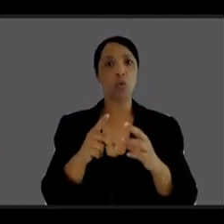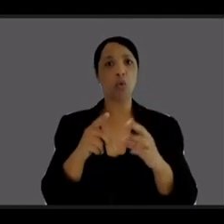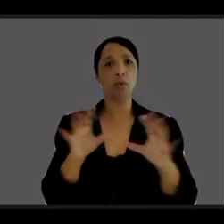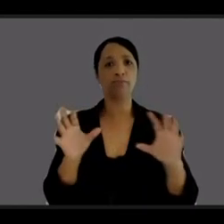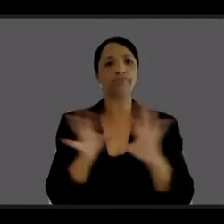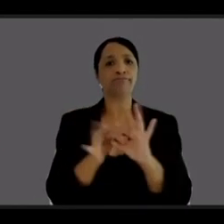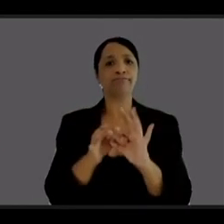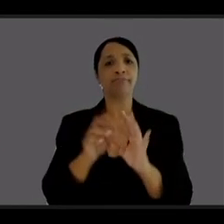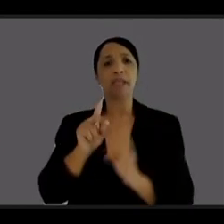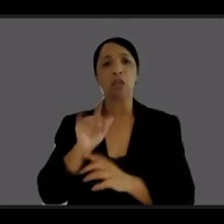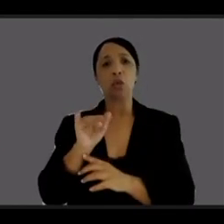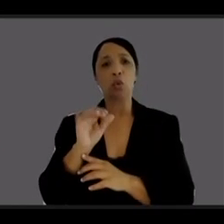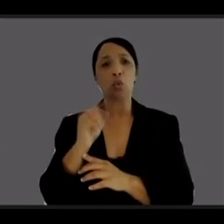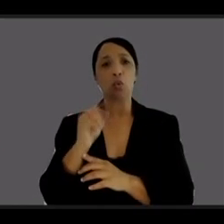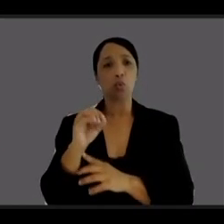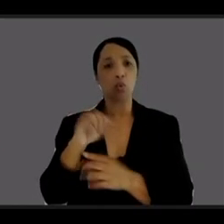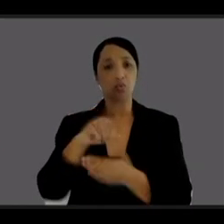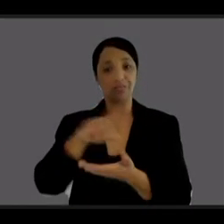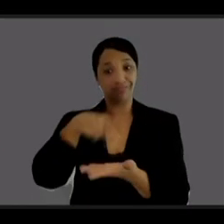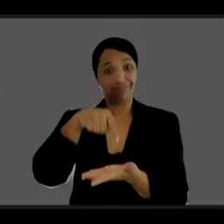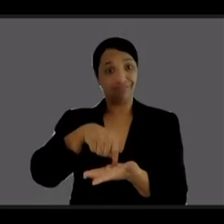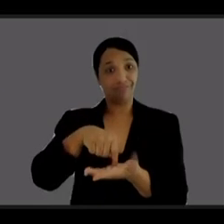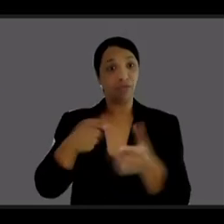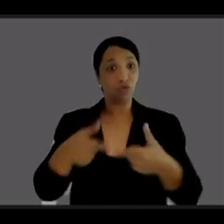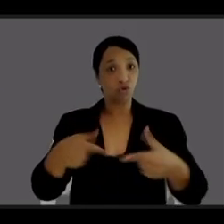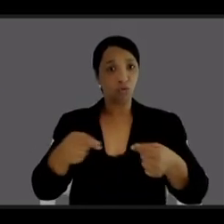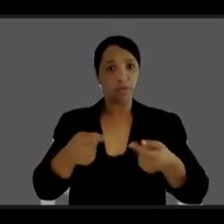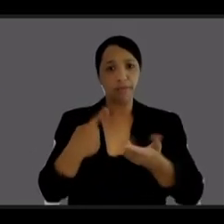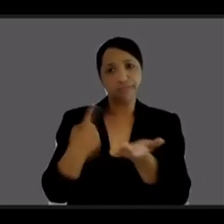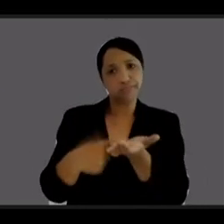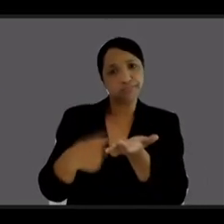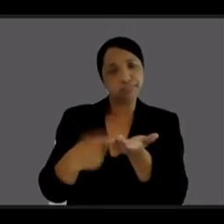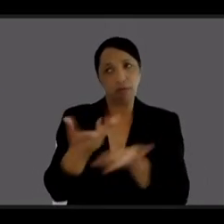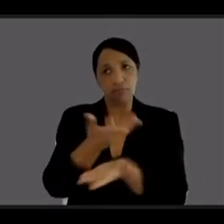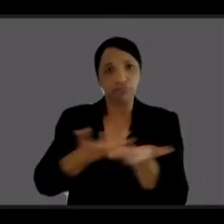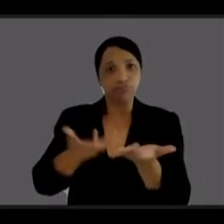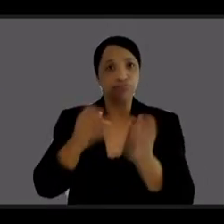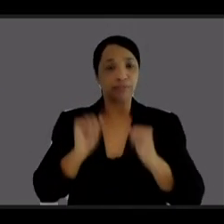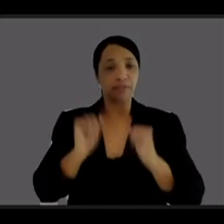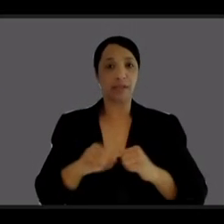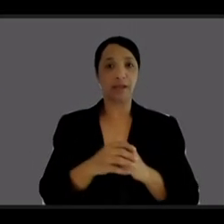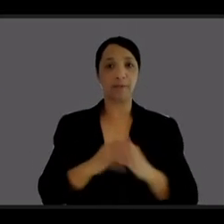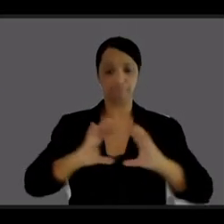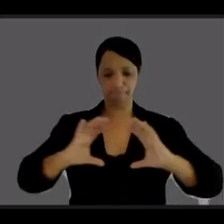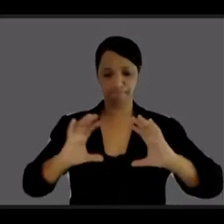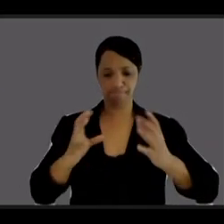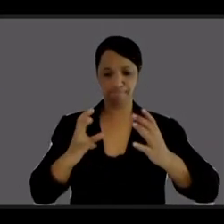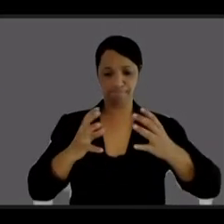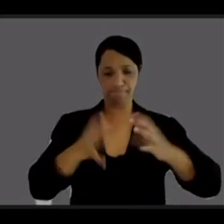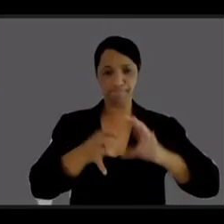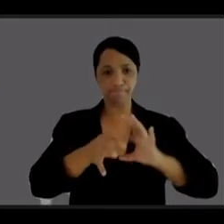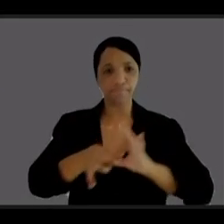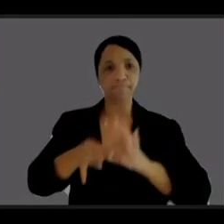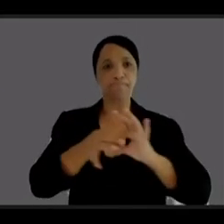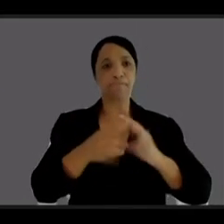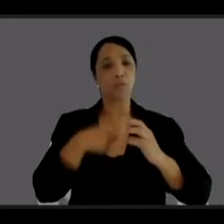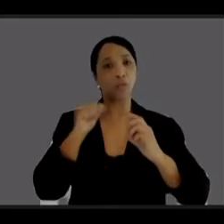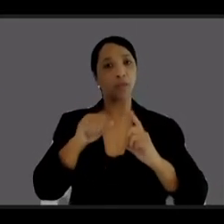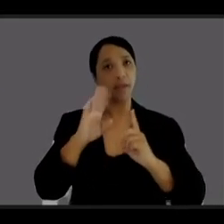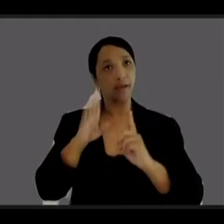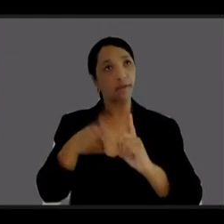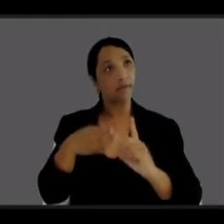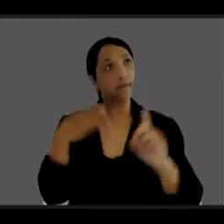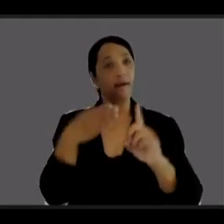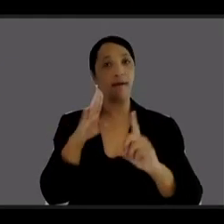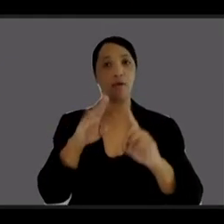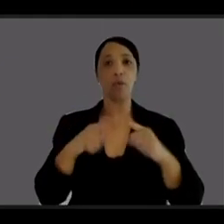input to advance our collective efforts. Together, we can realize the ambition spelled out in the theme of your forum and